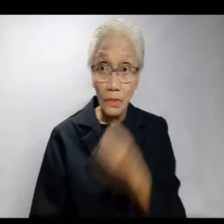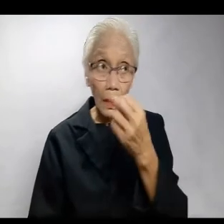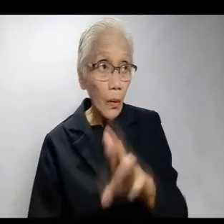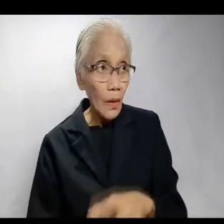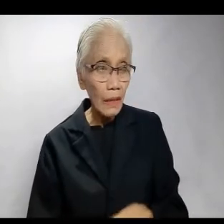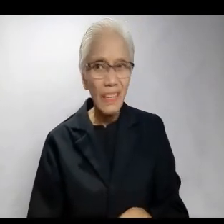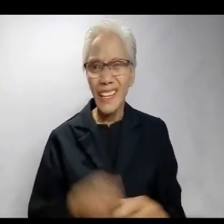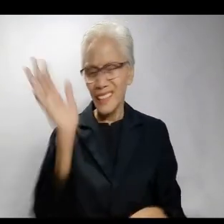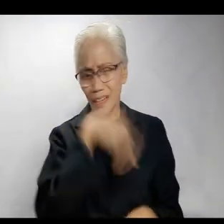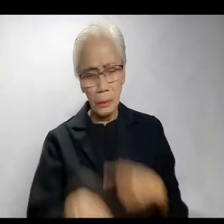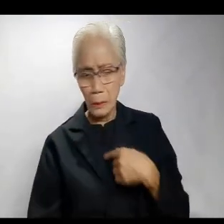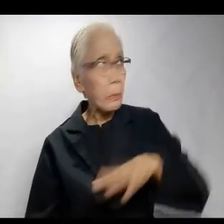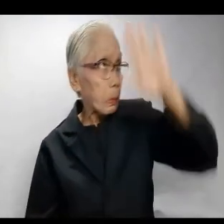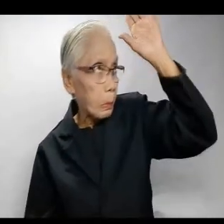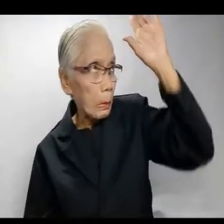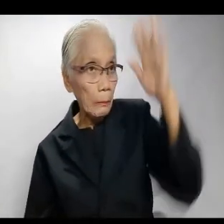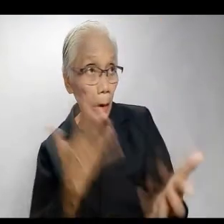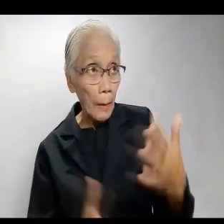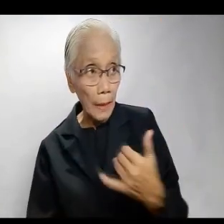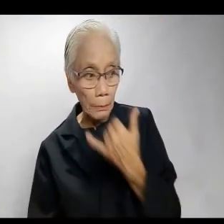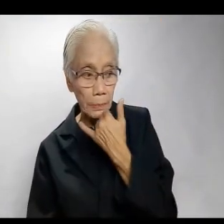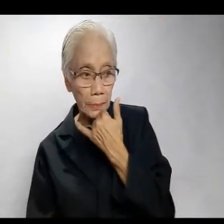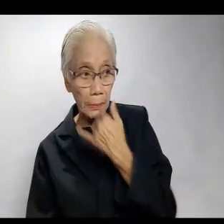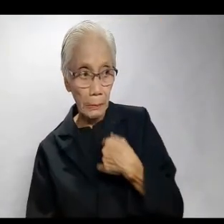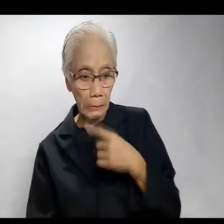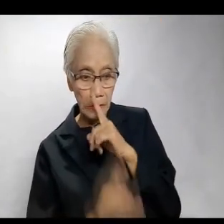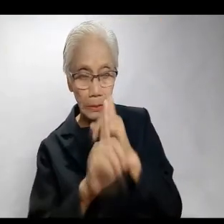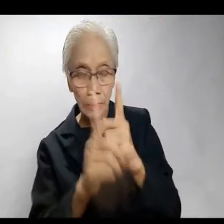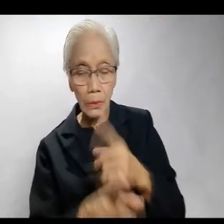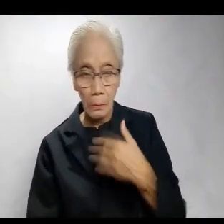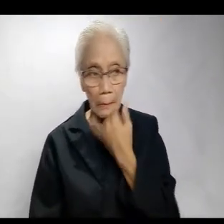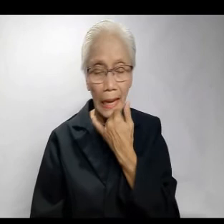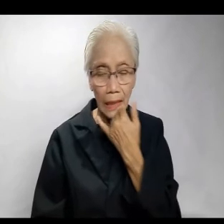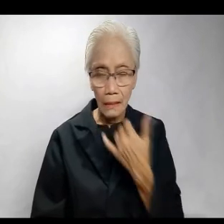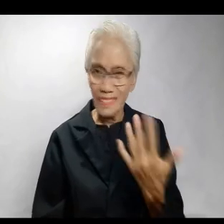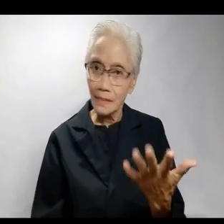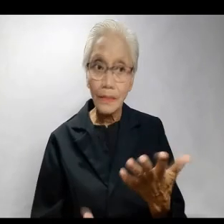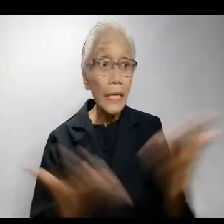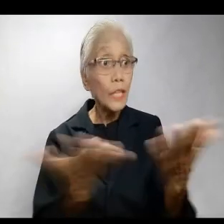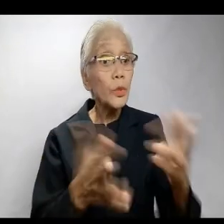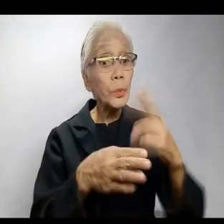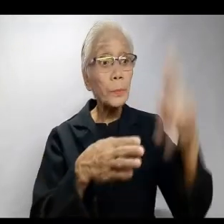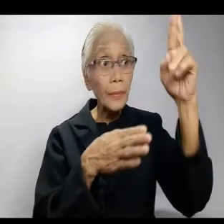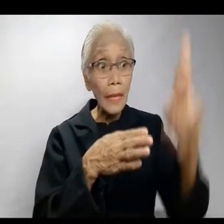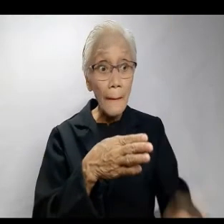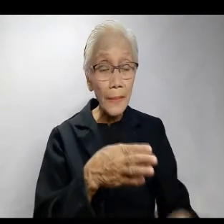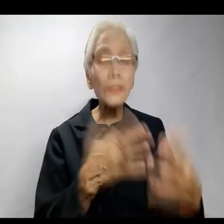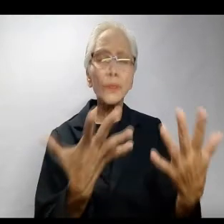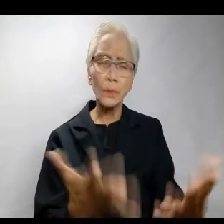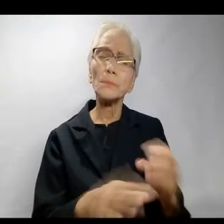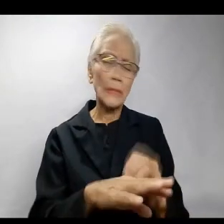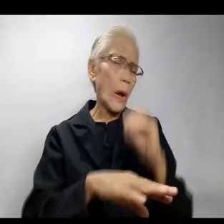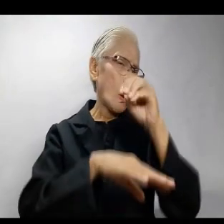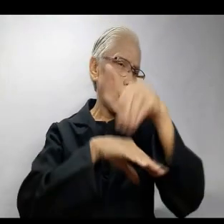ako. Wag na lang magtaas ng kamay, baka kasi magkamali lang ako eh. O di kaya baka mali yung sagot ko eh.